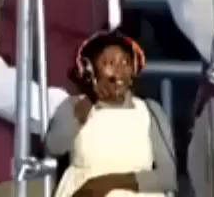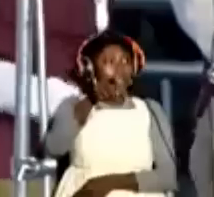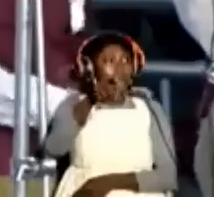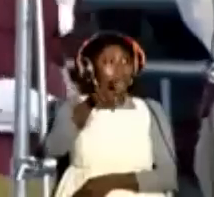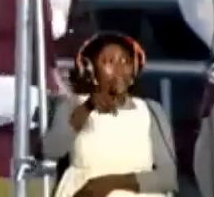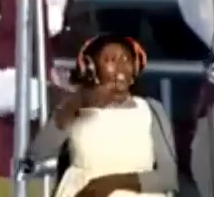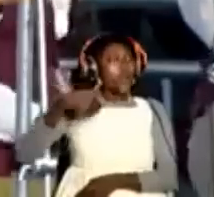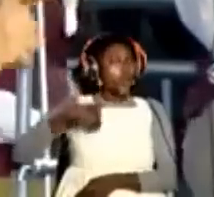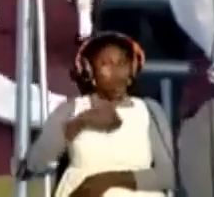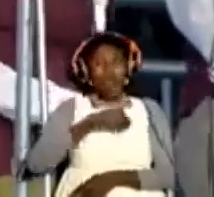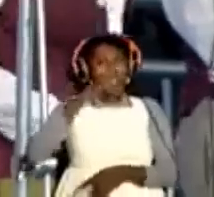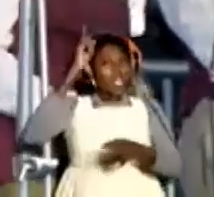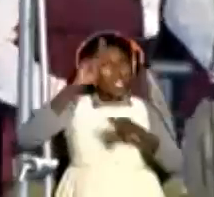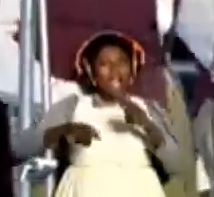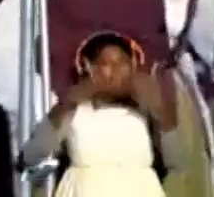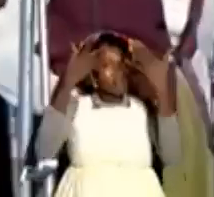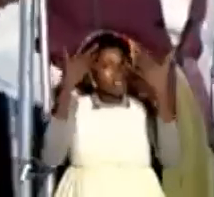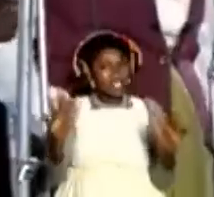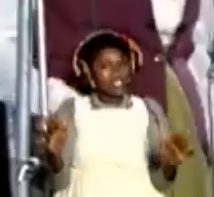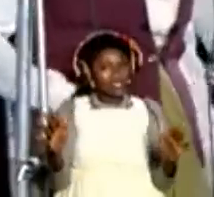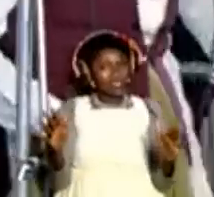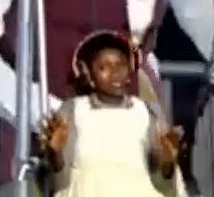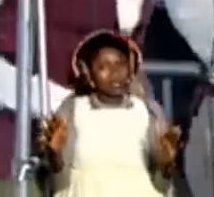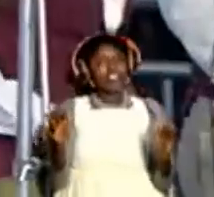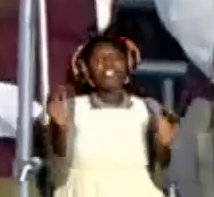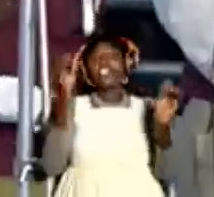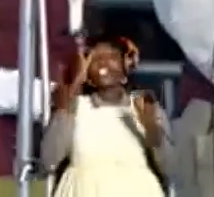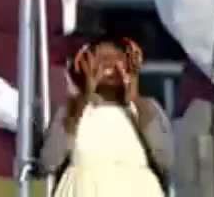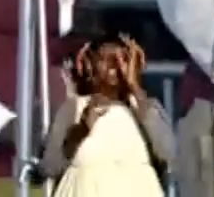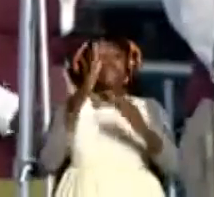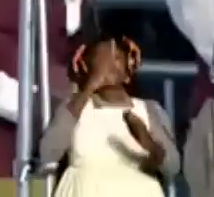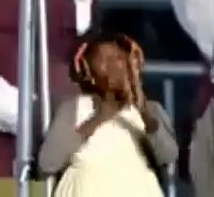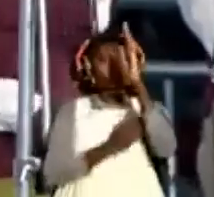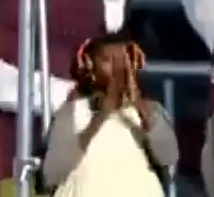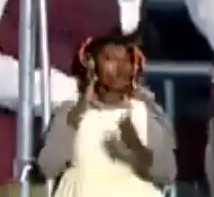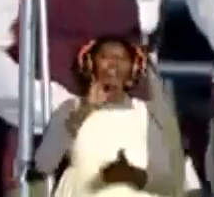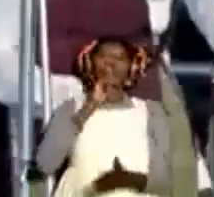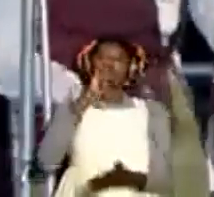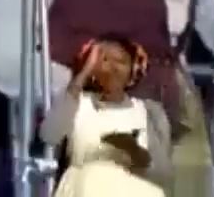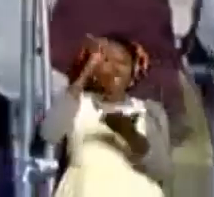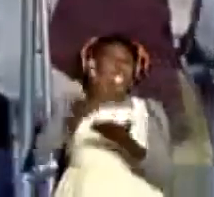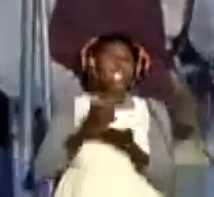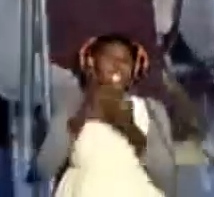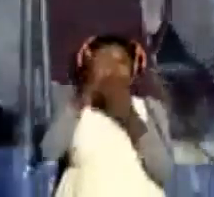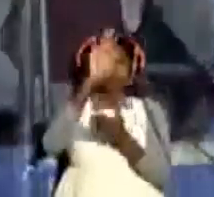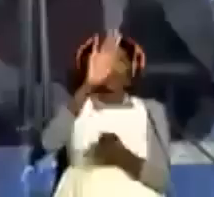We can't finish if God will not help your life.